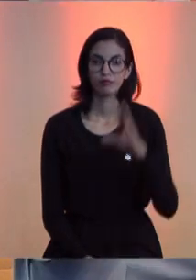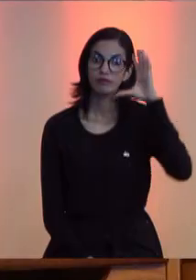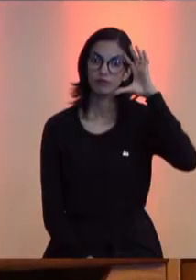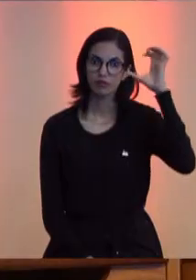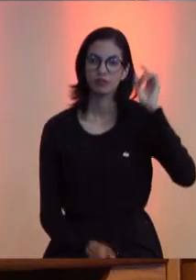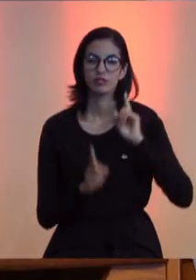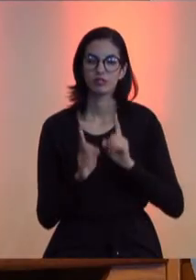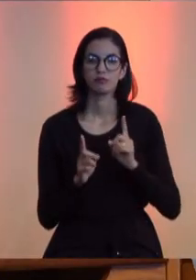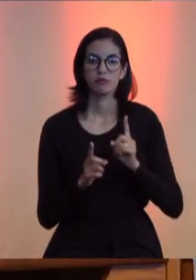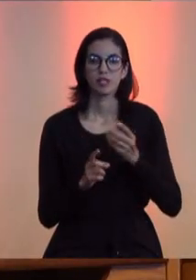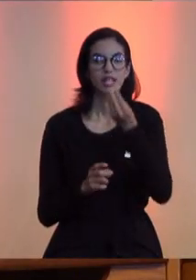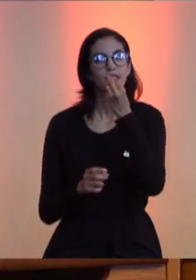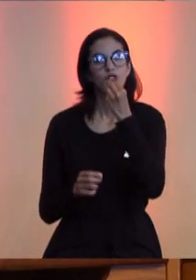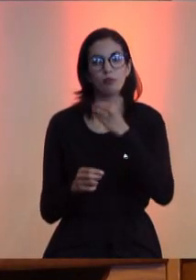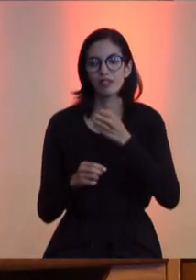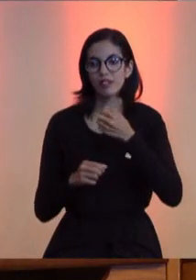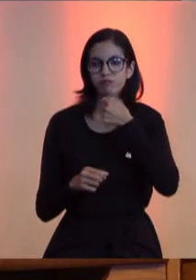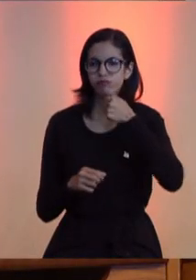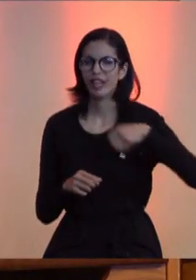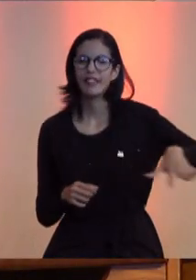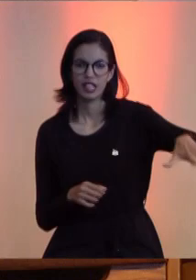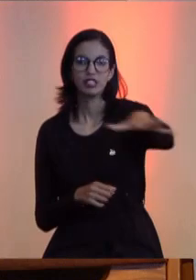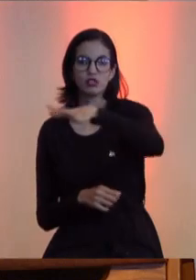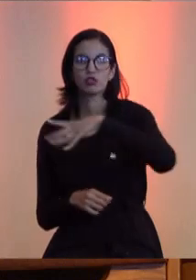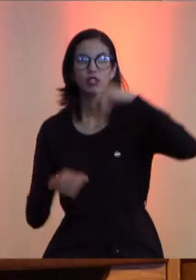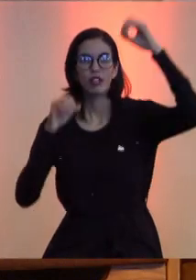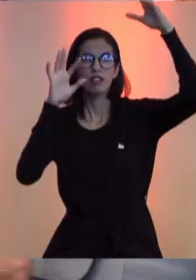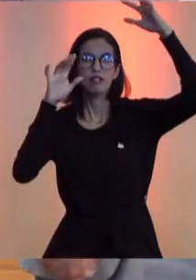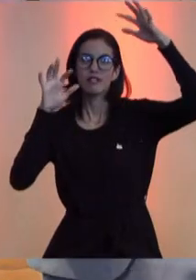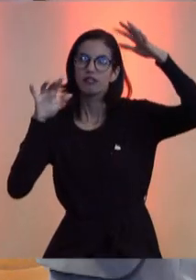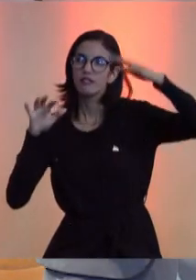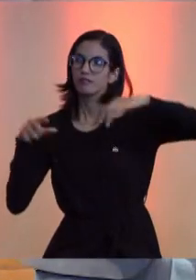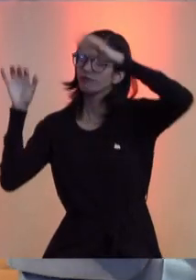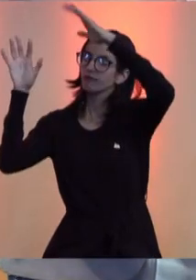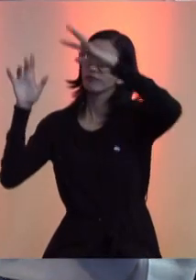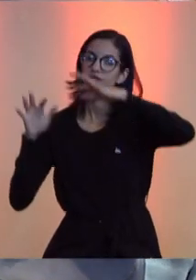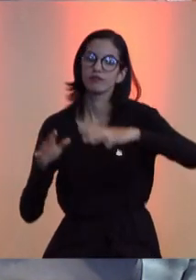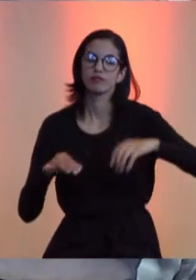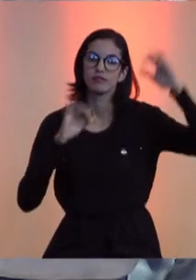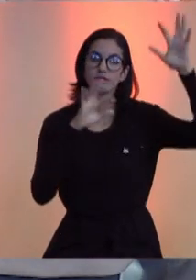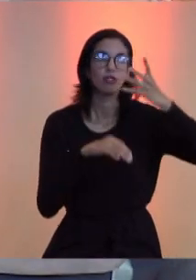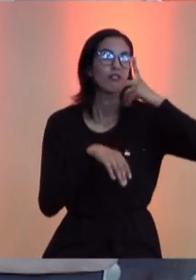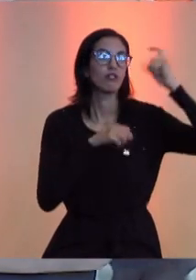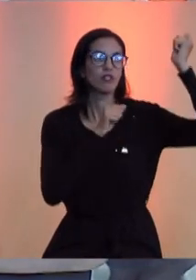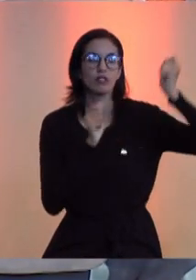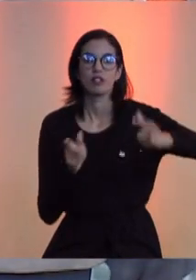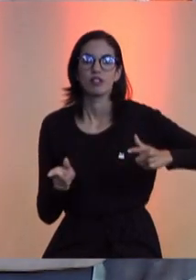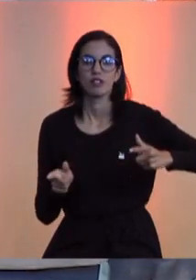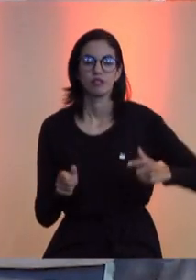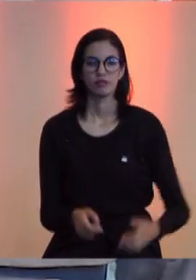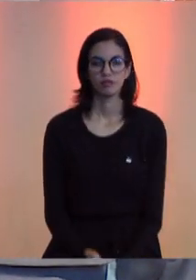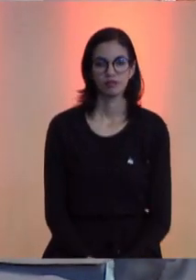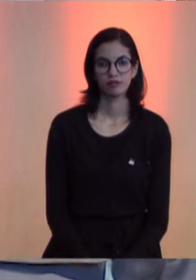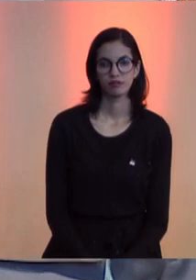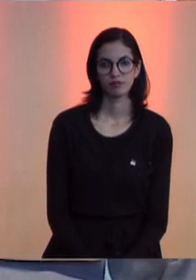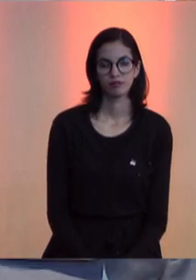cómo el maná venía todos los días de ninguna parte, cada día. Then they said, we know if God did it